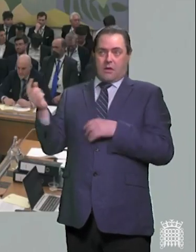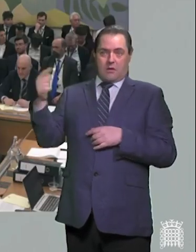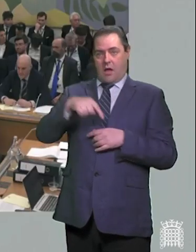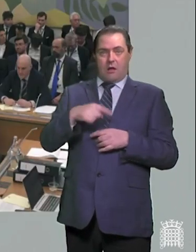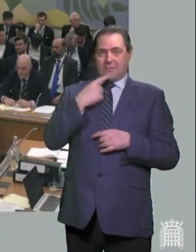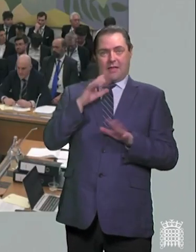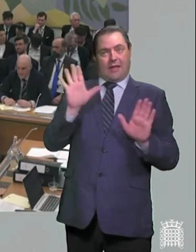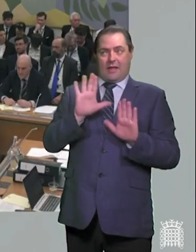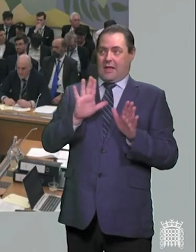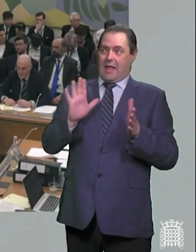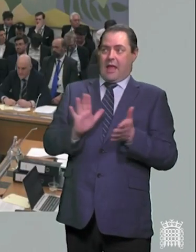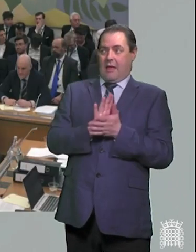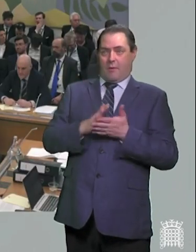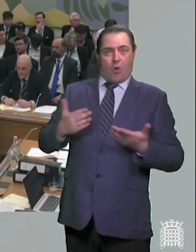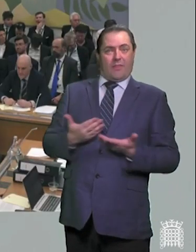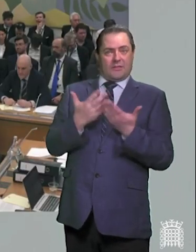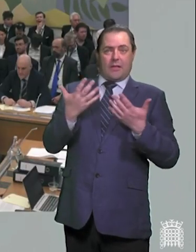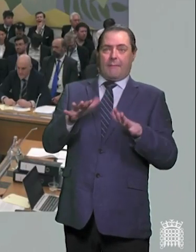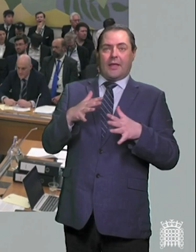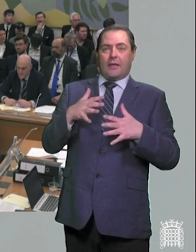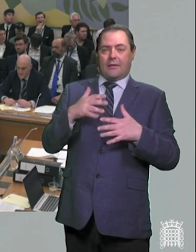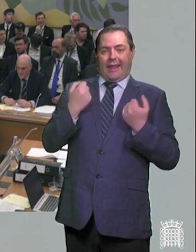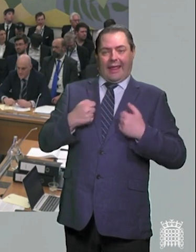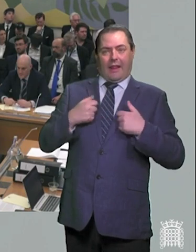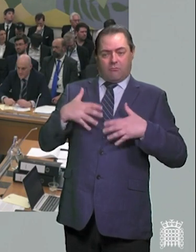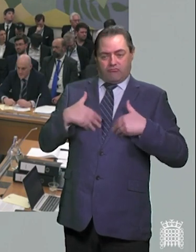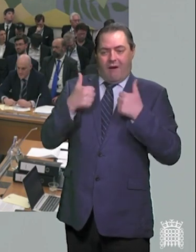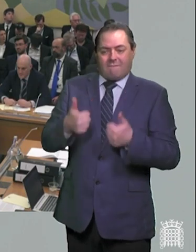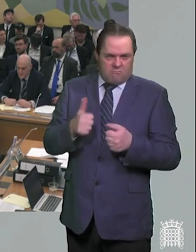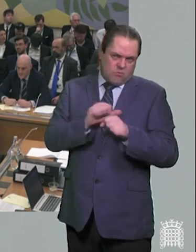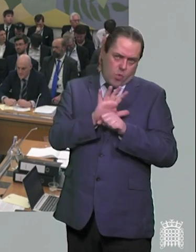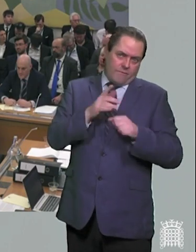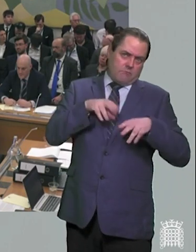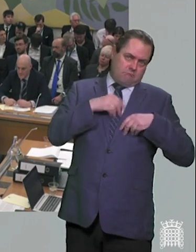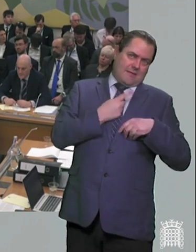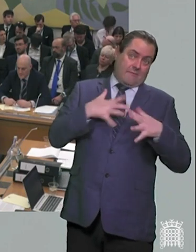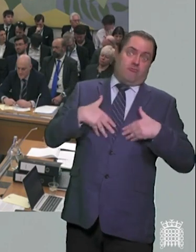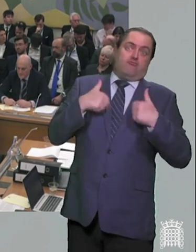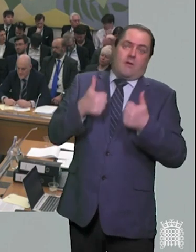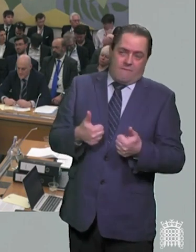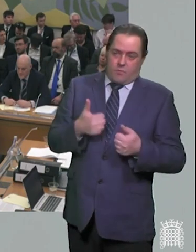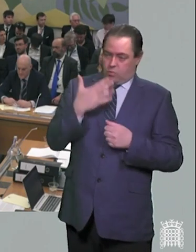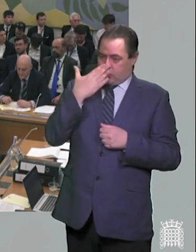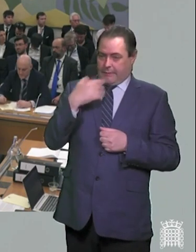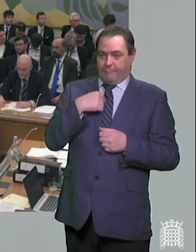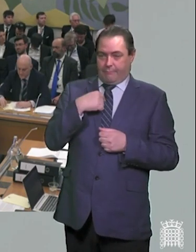me a happy birthday. I'd only recently recovered from an illness, from COVID, and it seemed to me to be